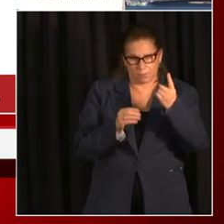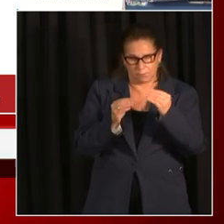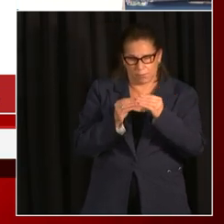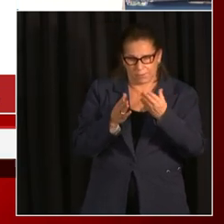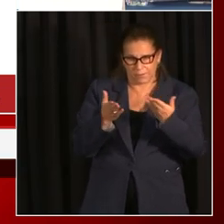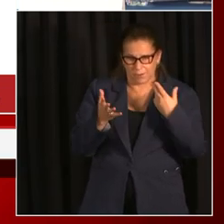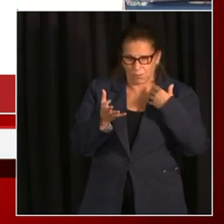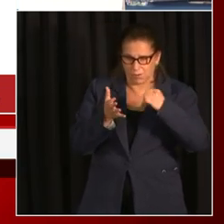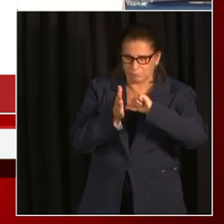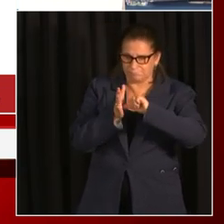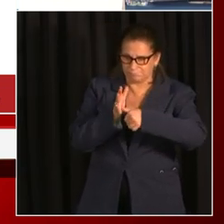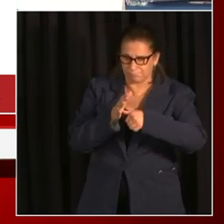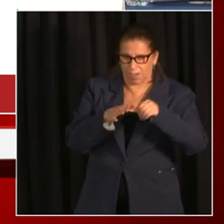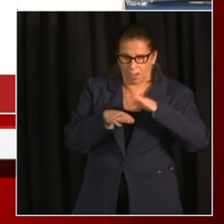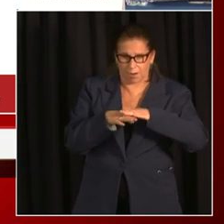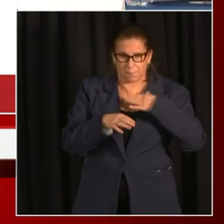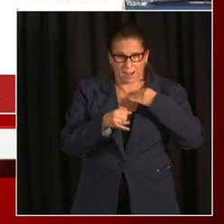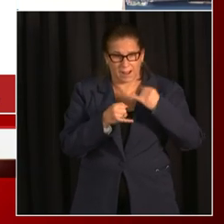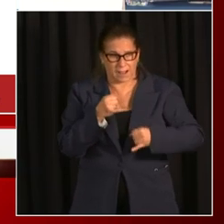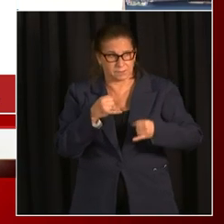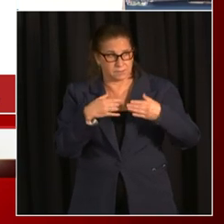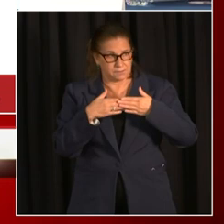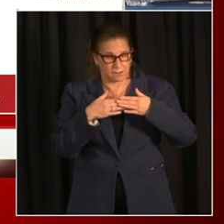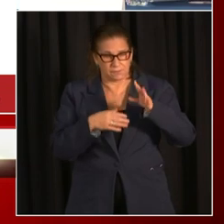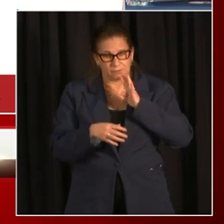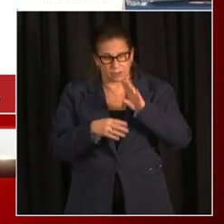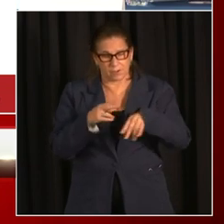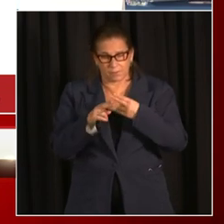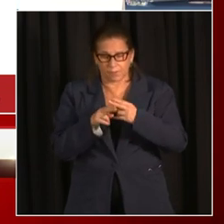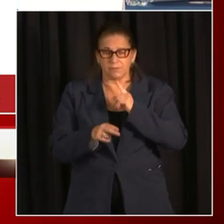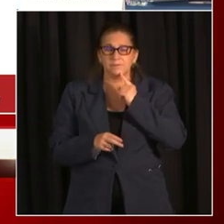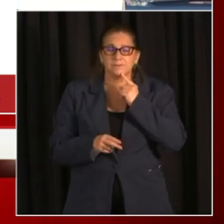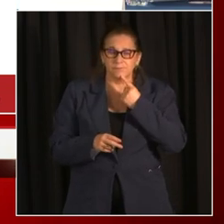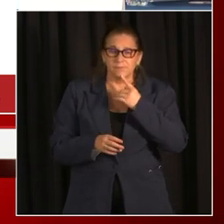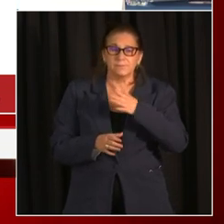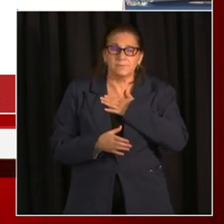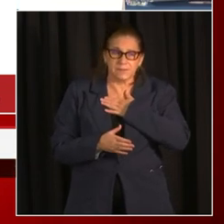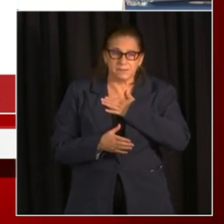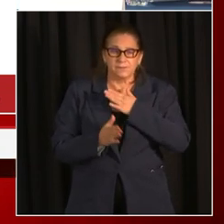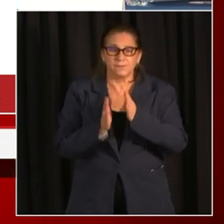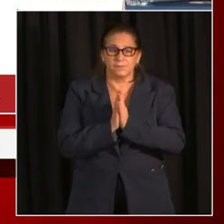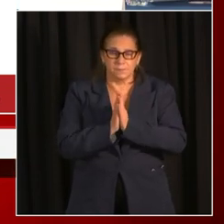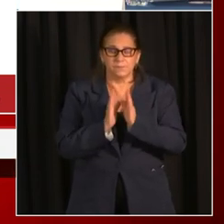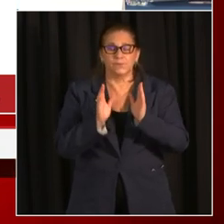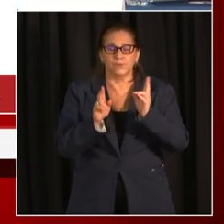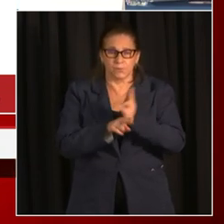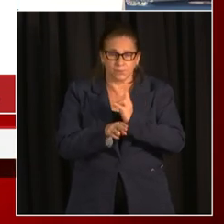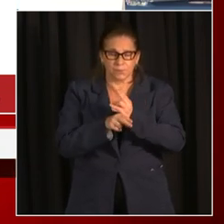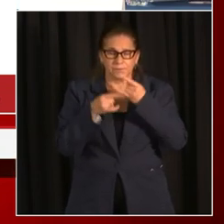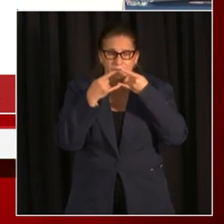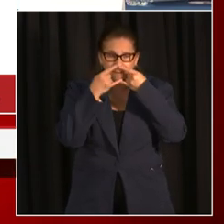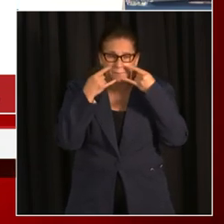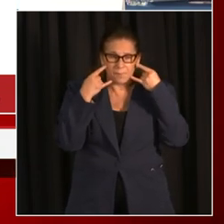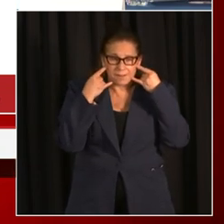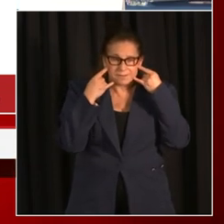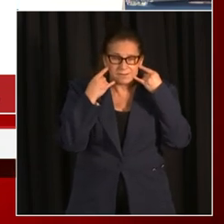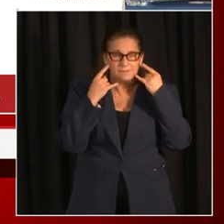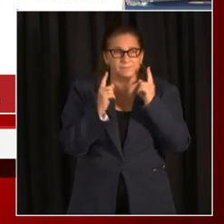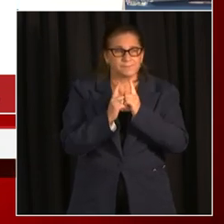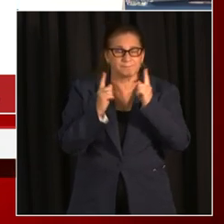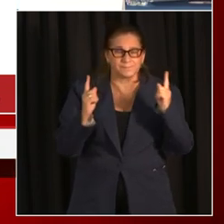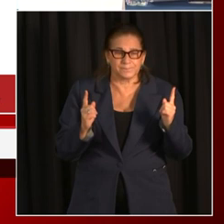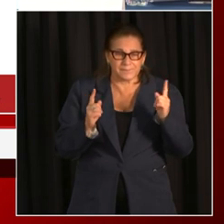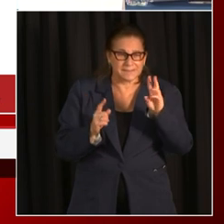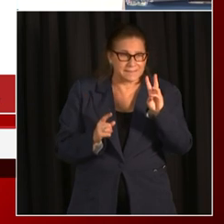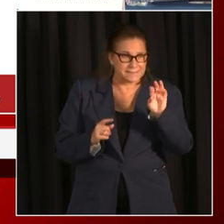wearing a mask and keeping 6 feet of distance, even from the coworkers that we see every day, we almost have become to think about them